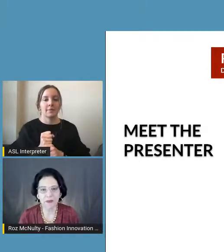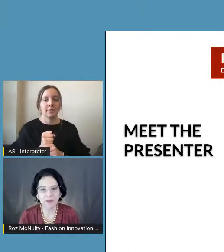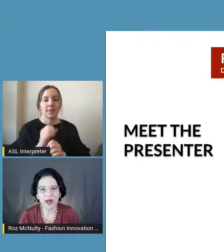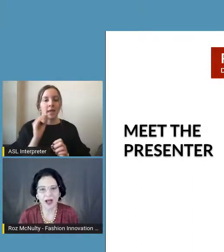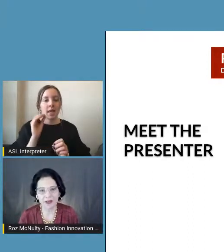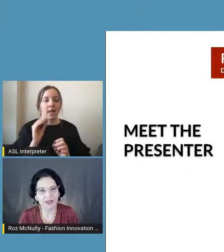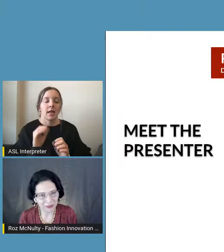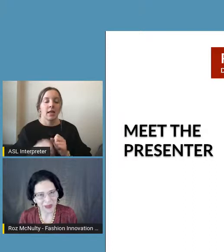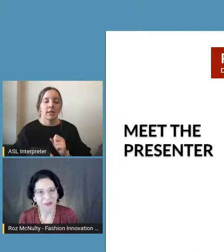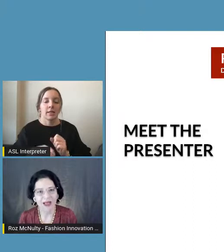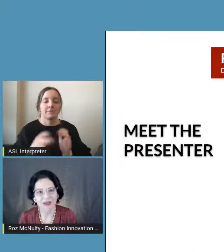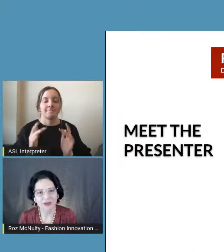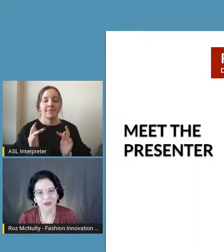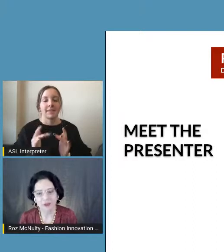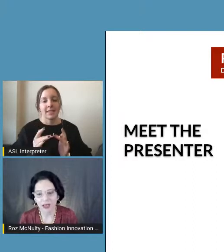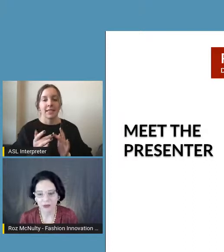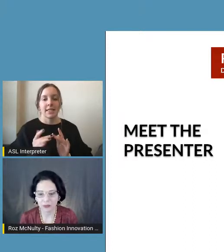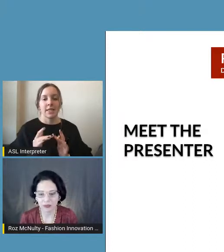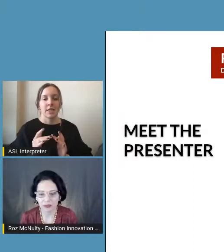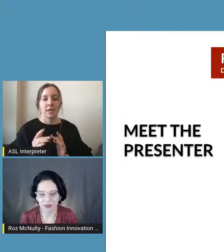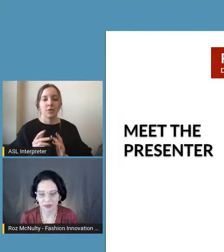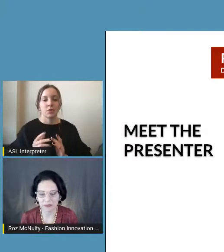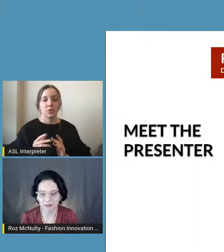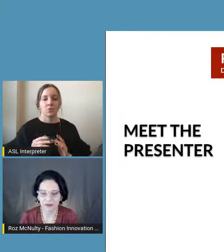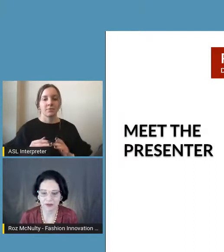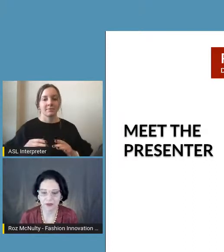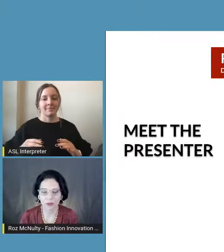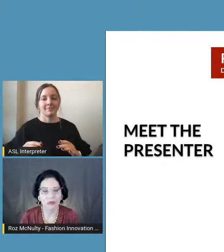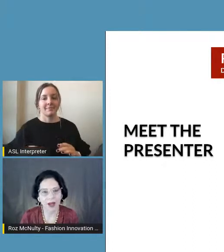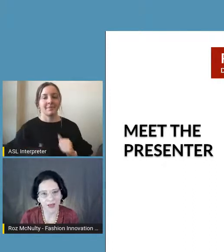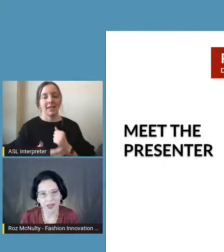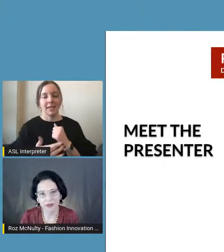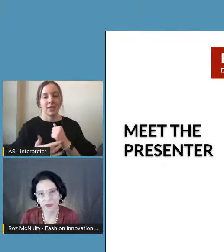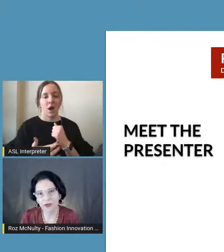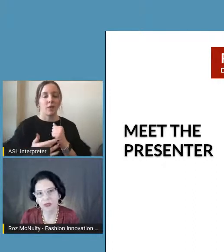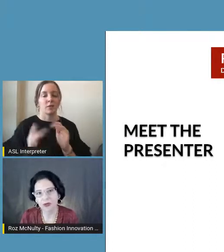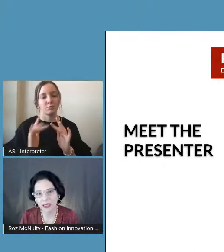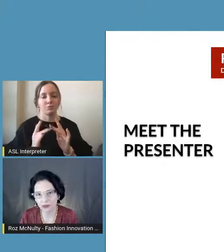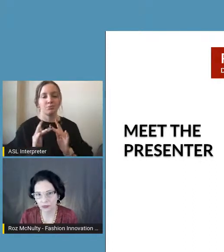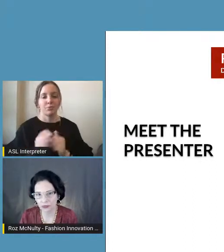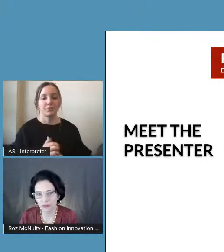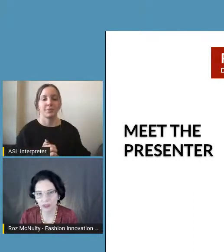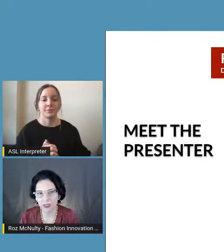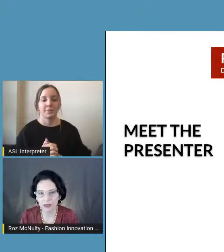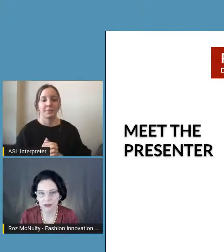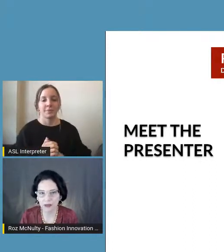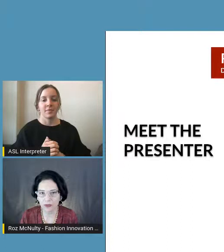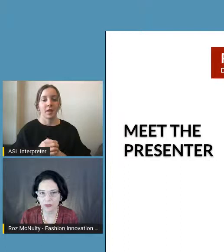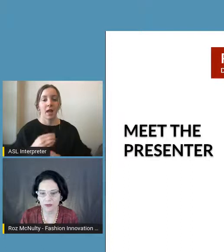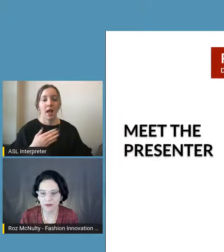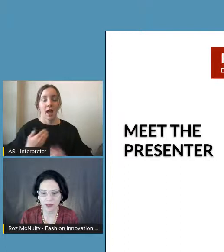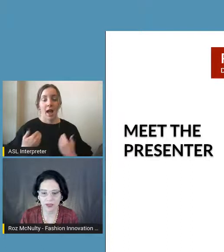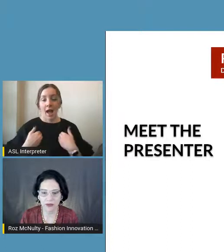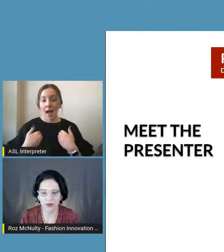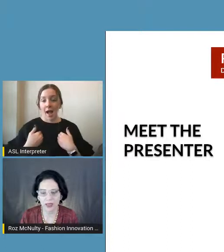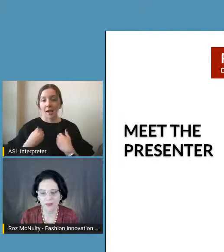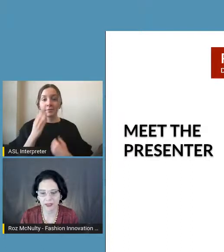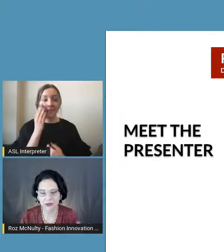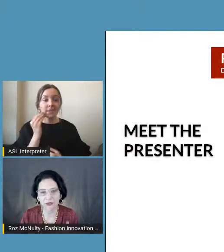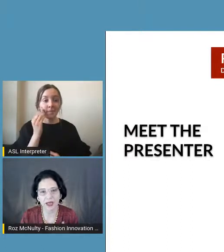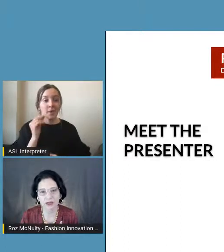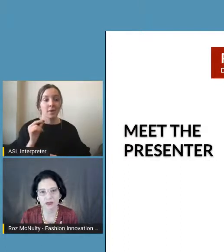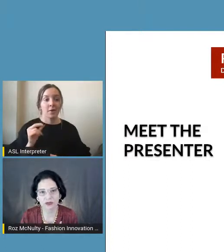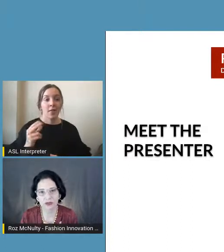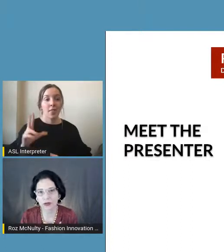and again, my passion, the museum. So I have a 30-year history of being a clothing designer